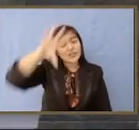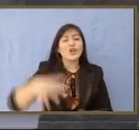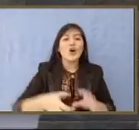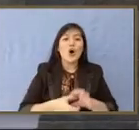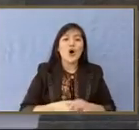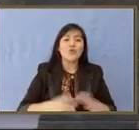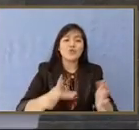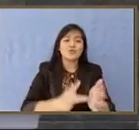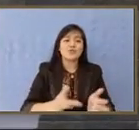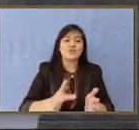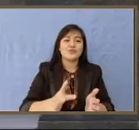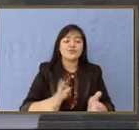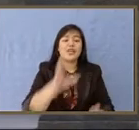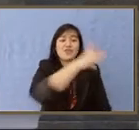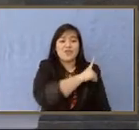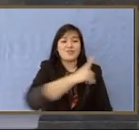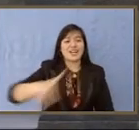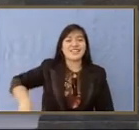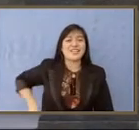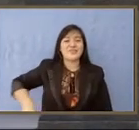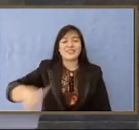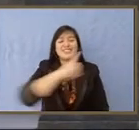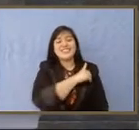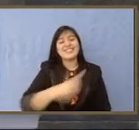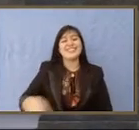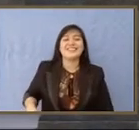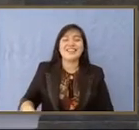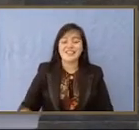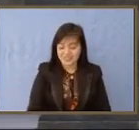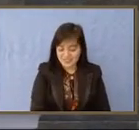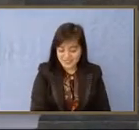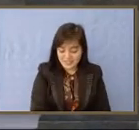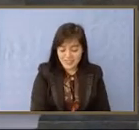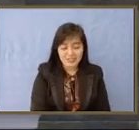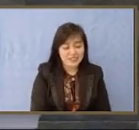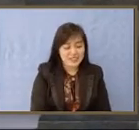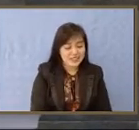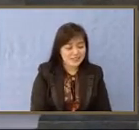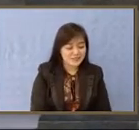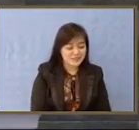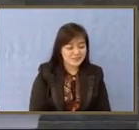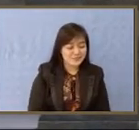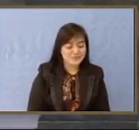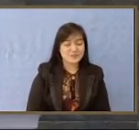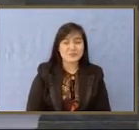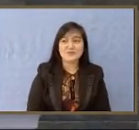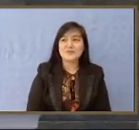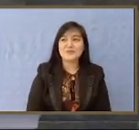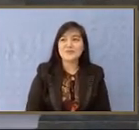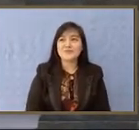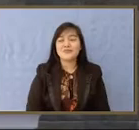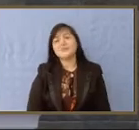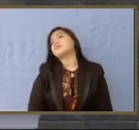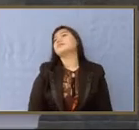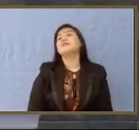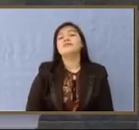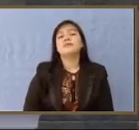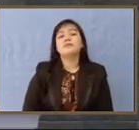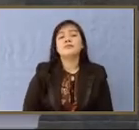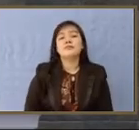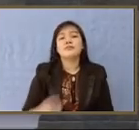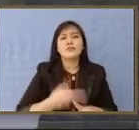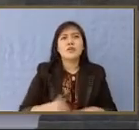the short genealogy of David. Makikita po natin dyan yung genealogy po ni David from chapter 18 to